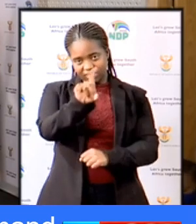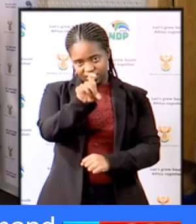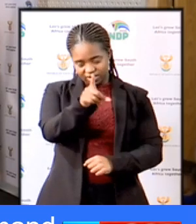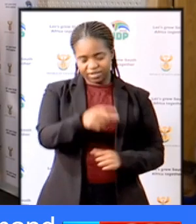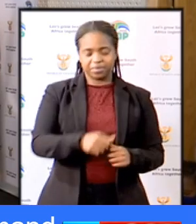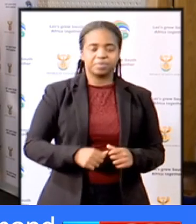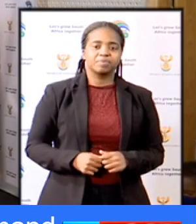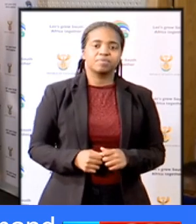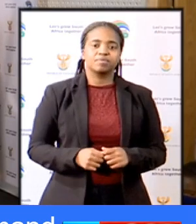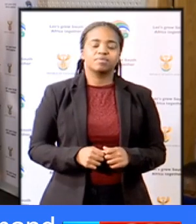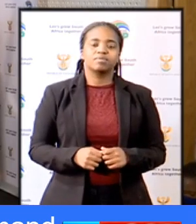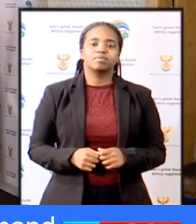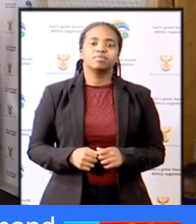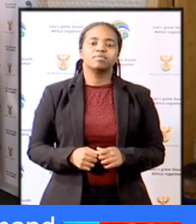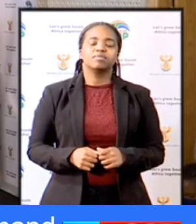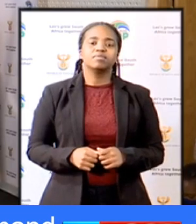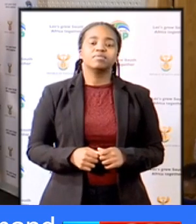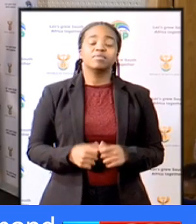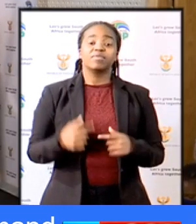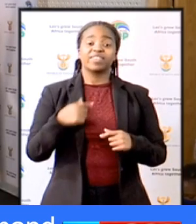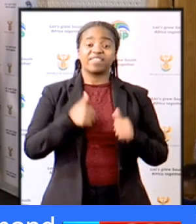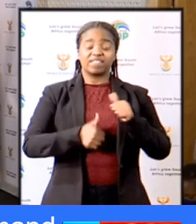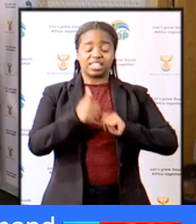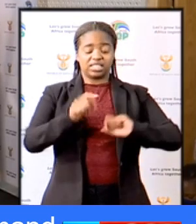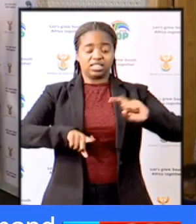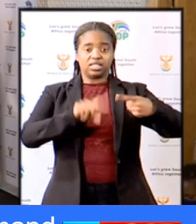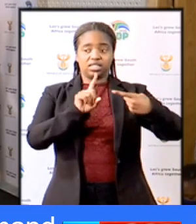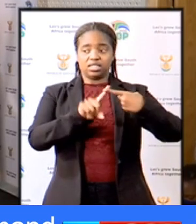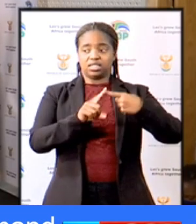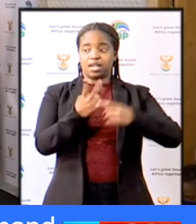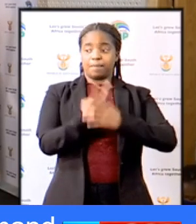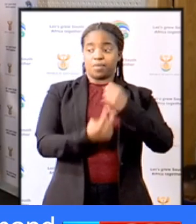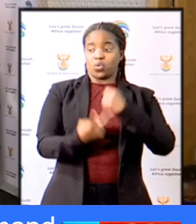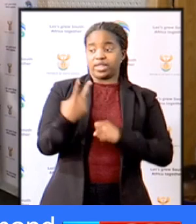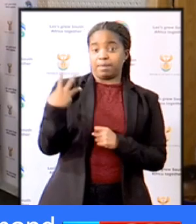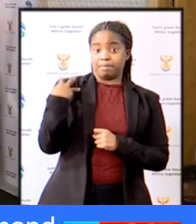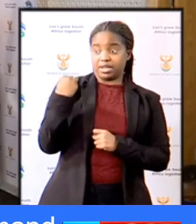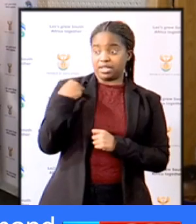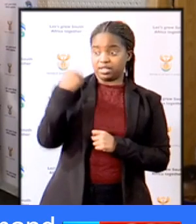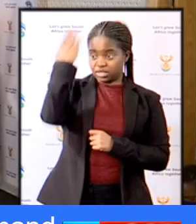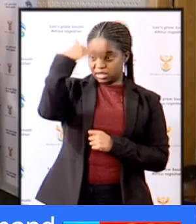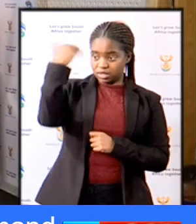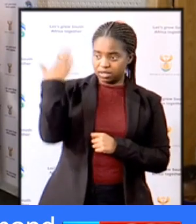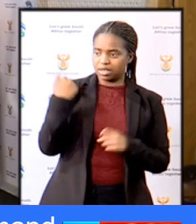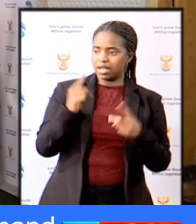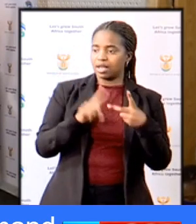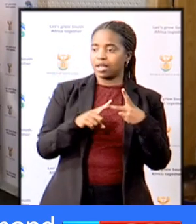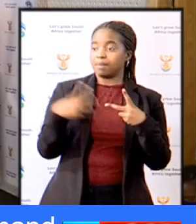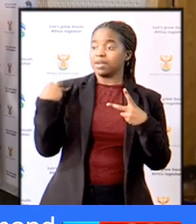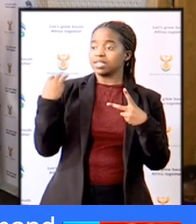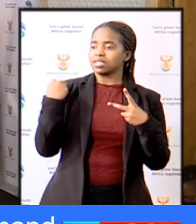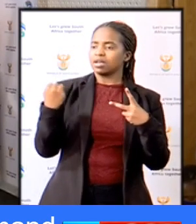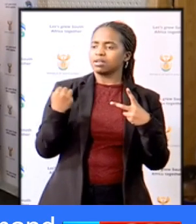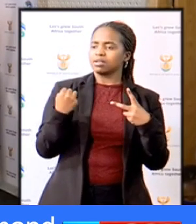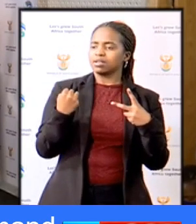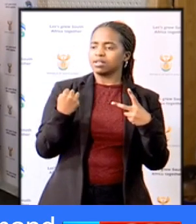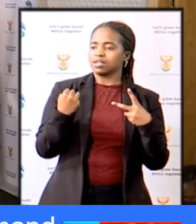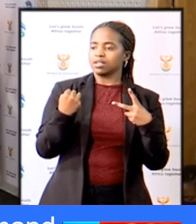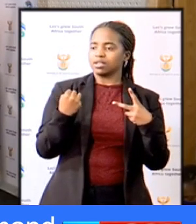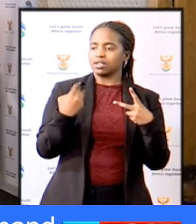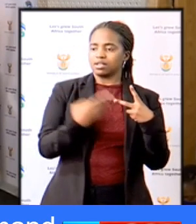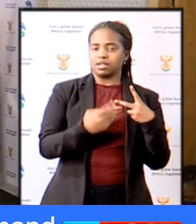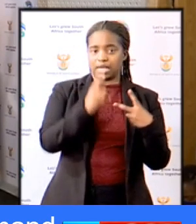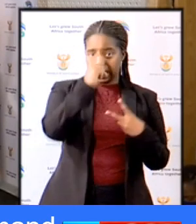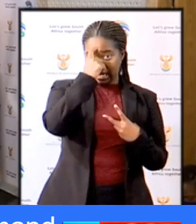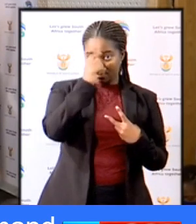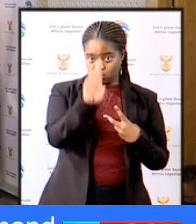your questions. The first question goes to both Minister Nkosazana Dlamini Zuma and Minister Lamola.